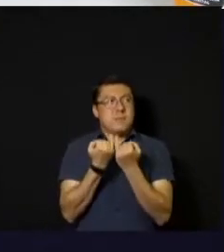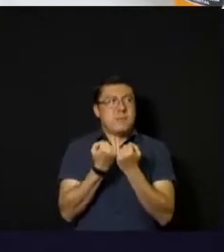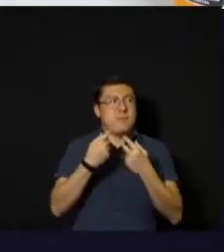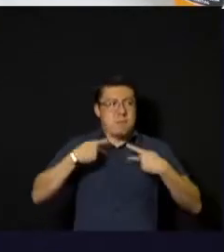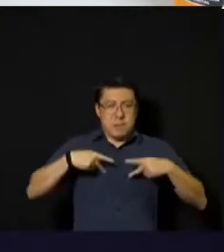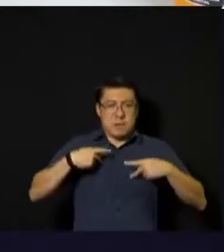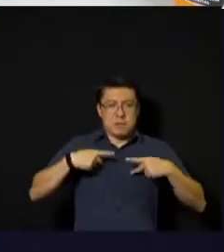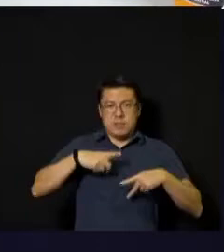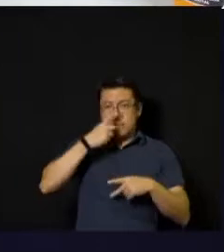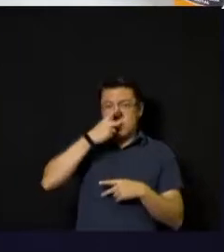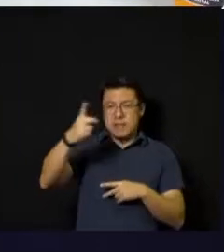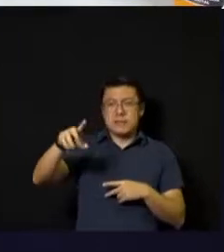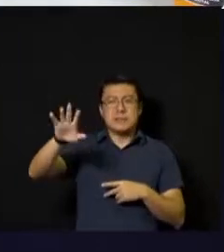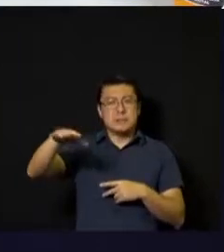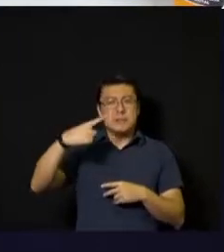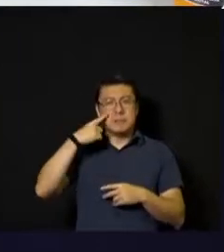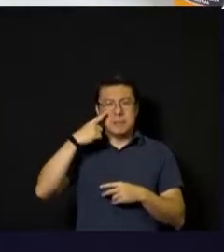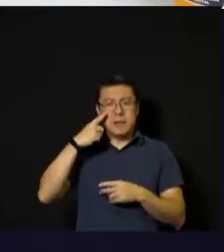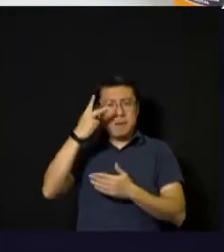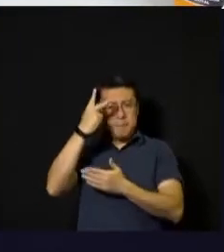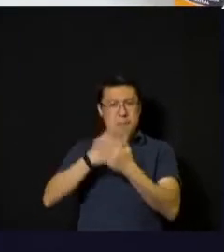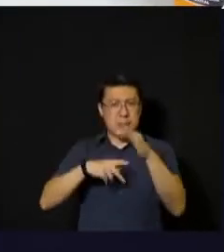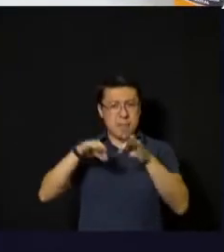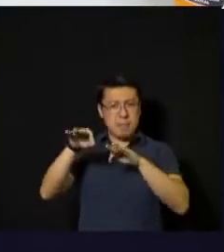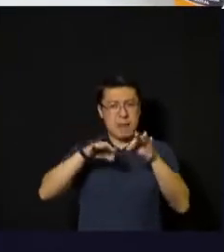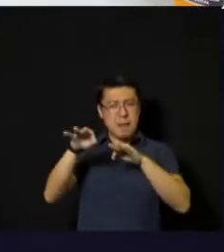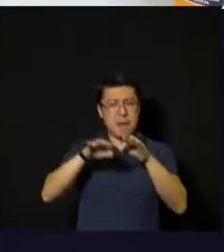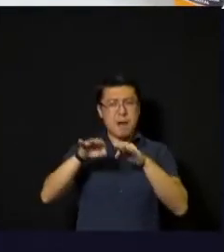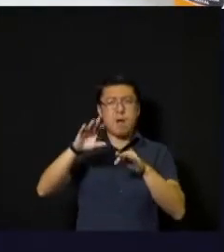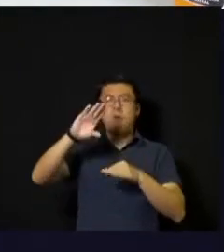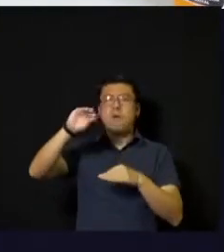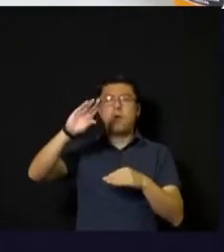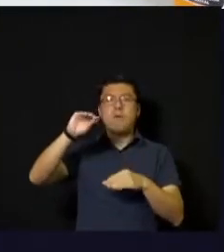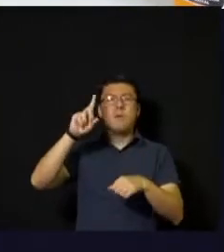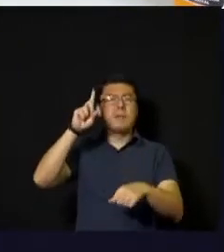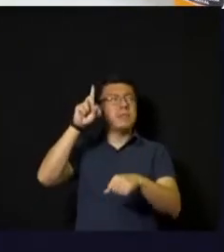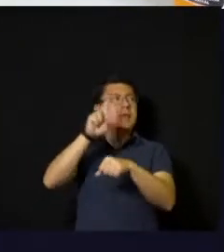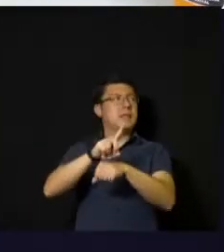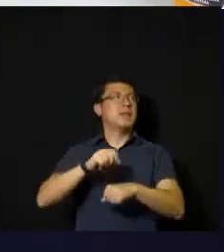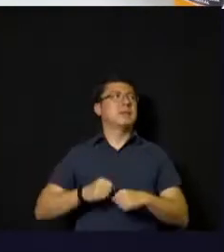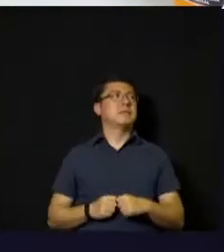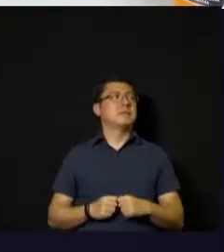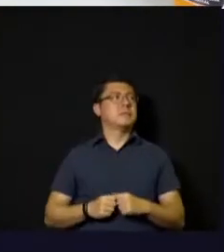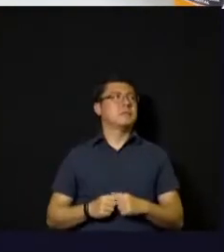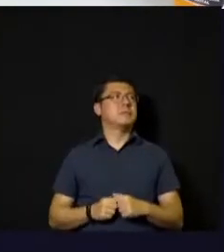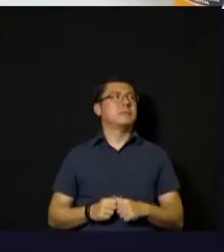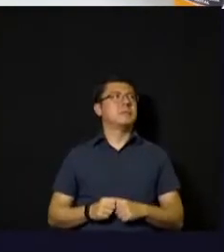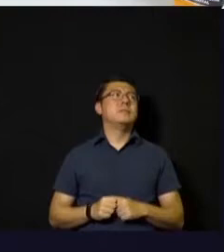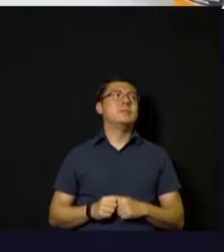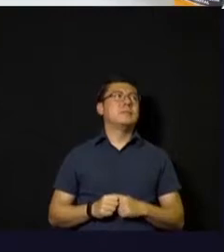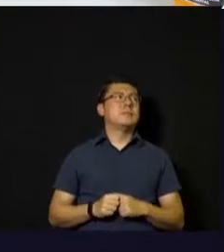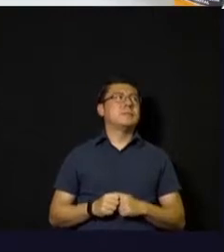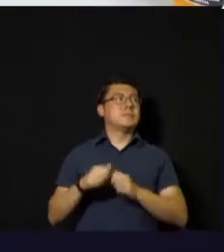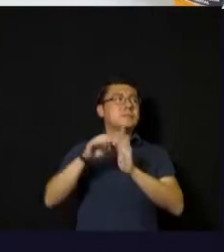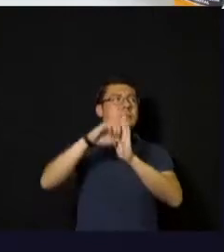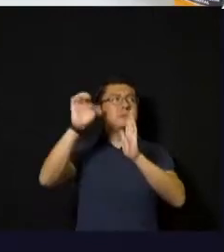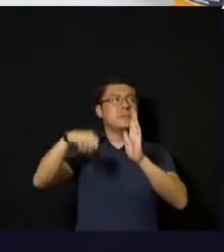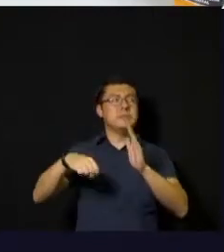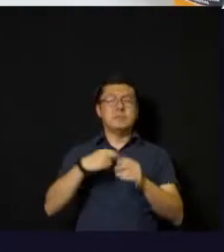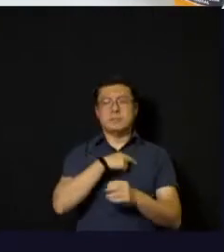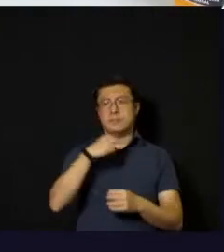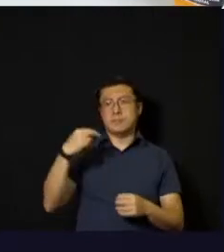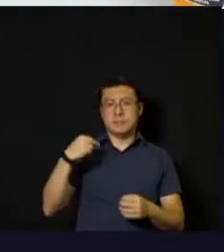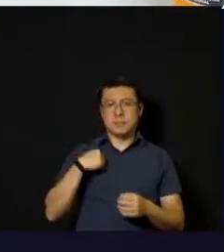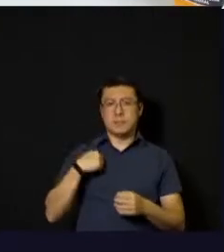the person, minimum, we are going to make a work plan of 90 days. Yes, something important, for example, when